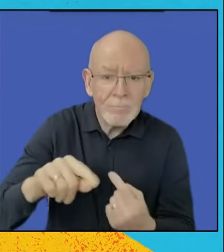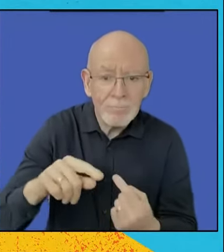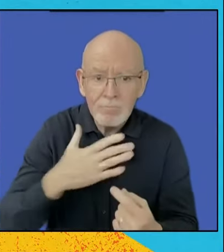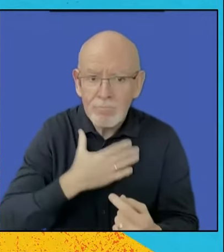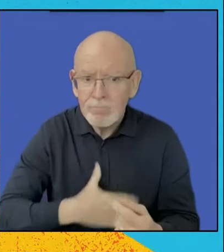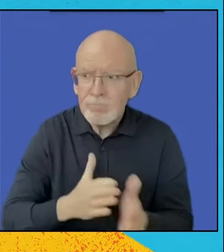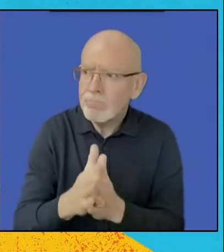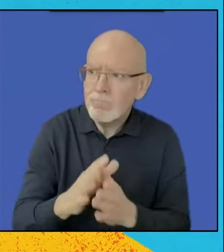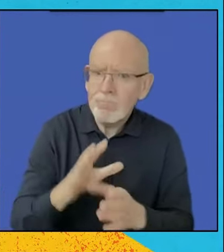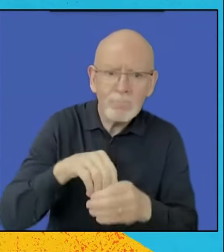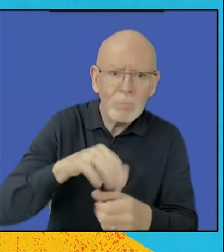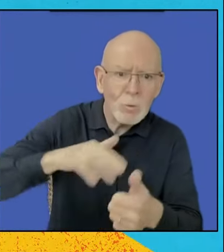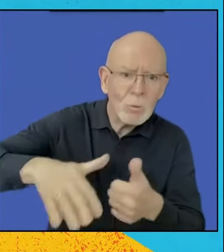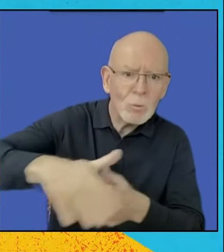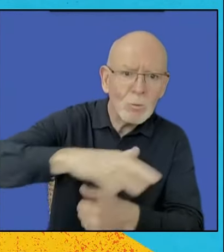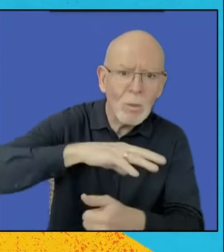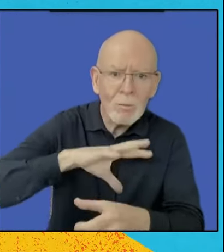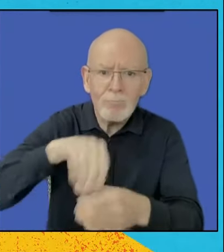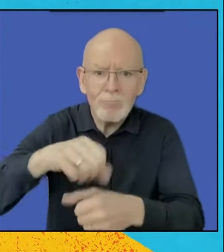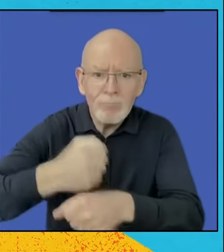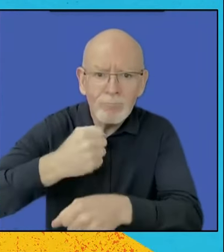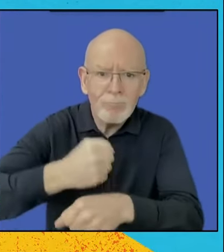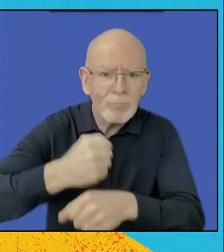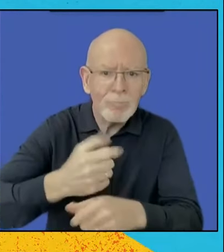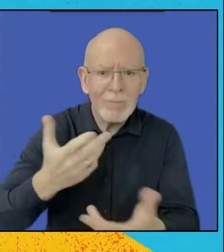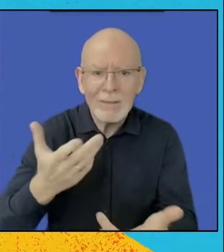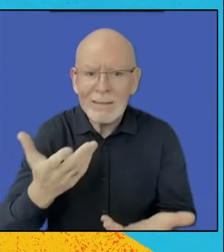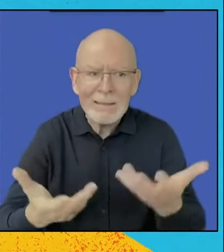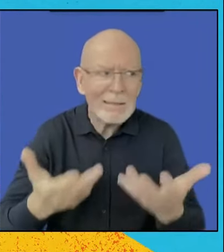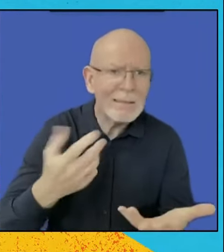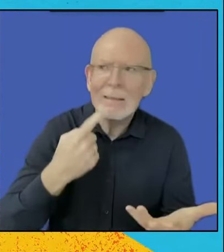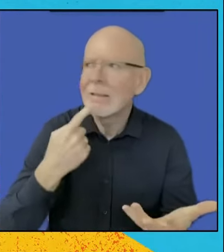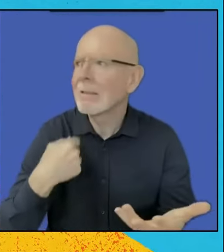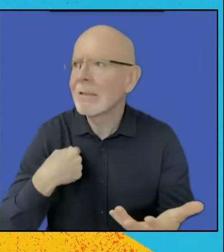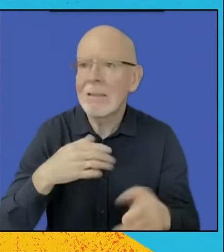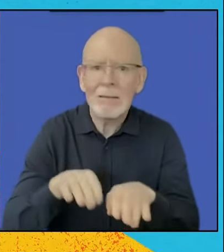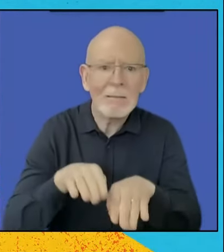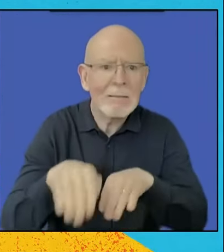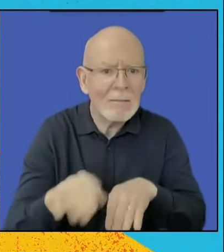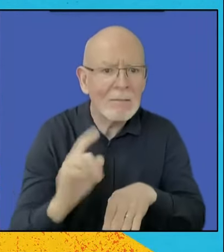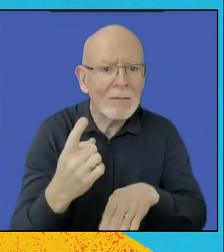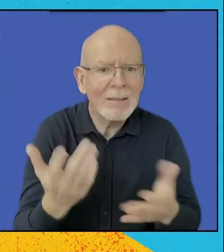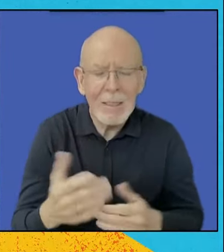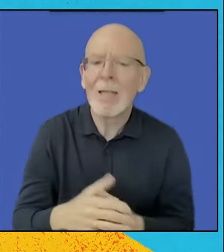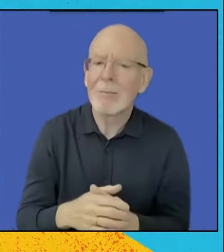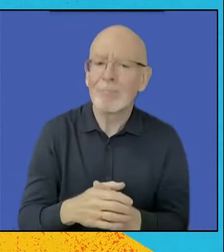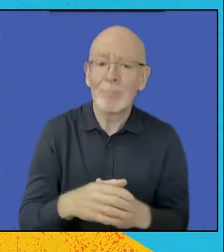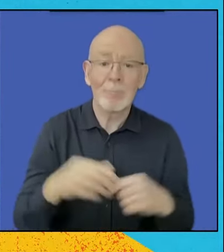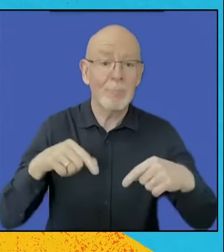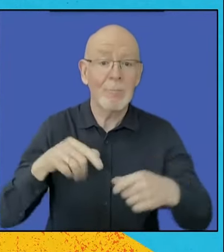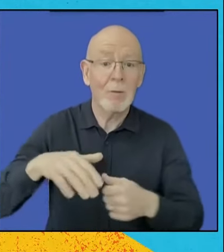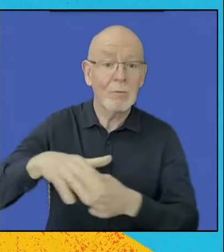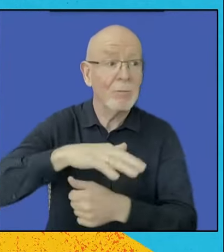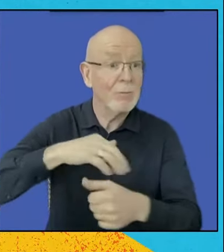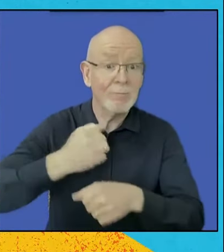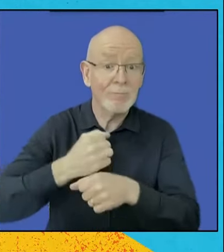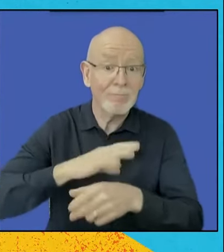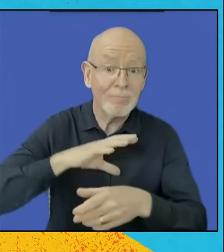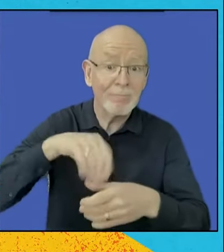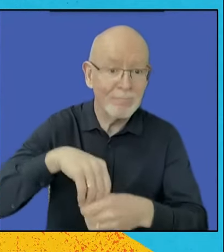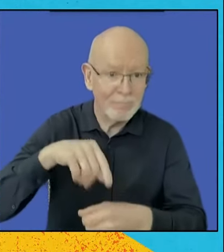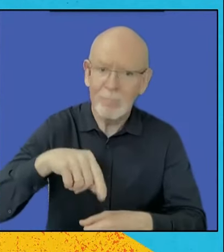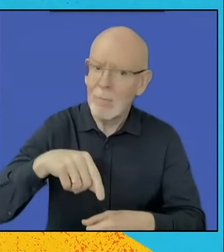achieve. Start with identifying problems that you are passionate about and research the root causes, the existing solutions,